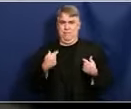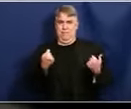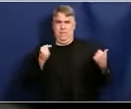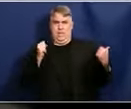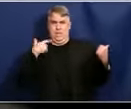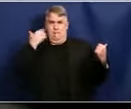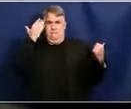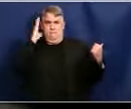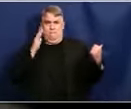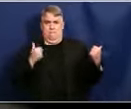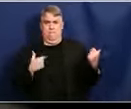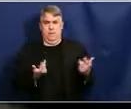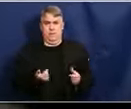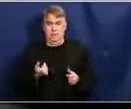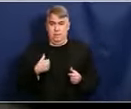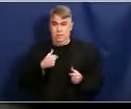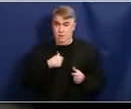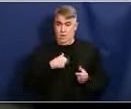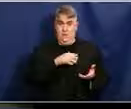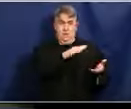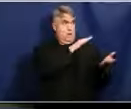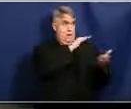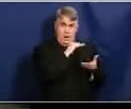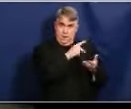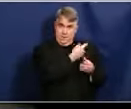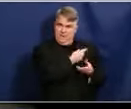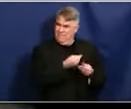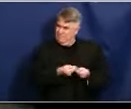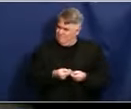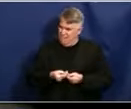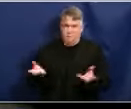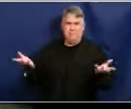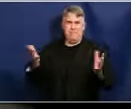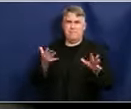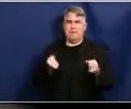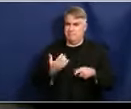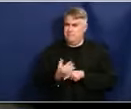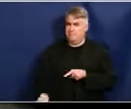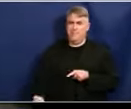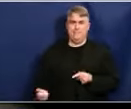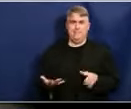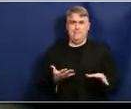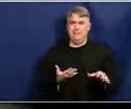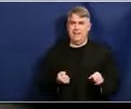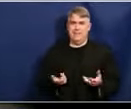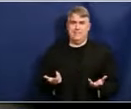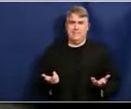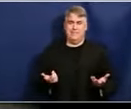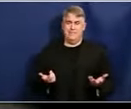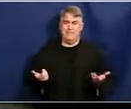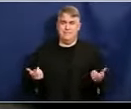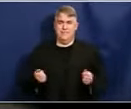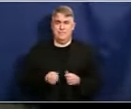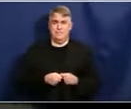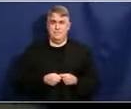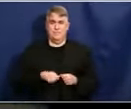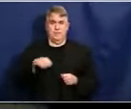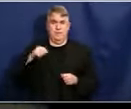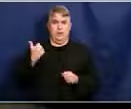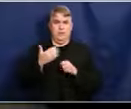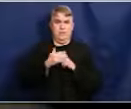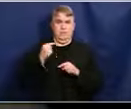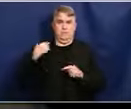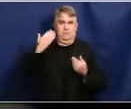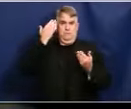can do is take the vaccines that we get, and when we get them quickly deployed, and we get them in arms faster than any other county. So I know it's